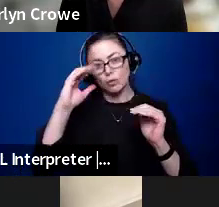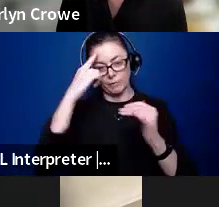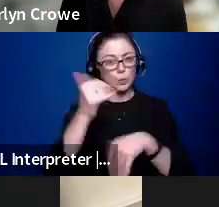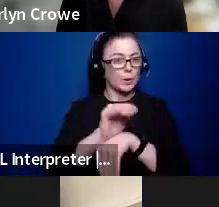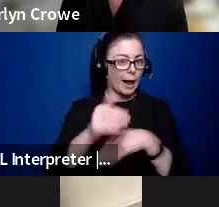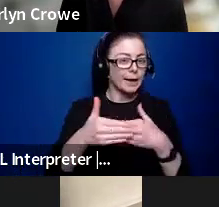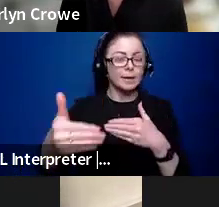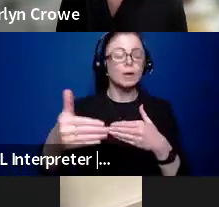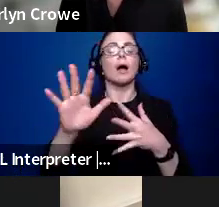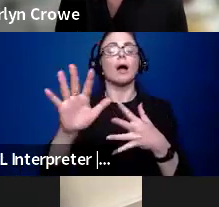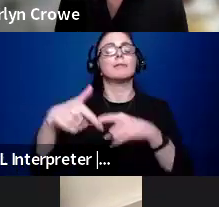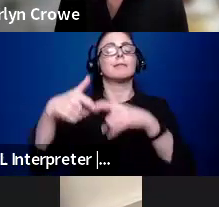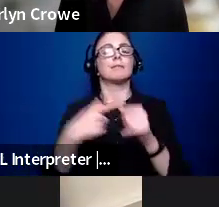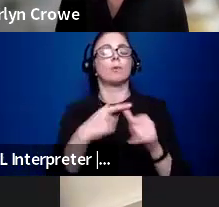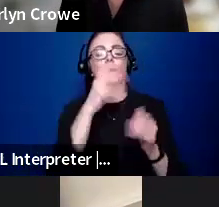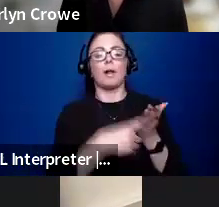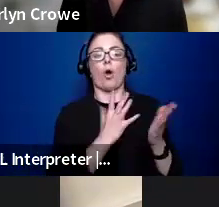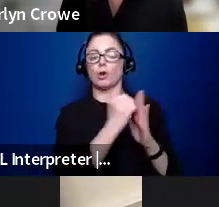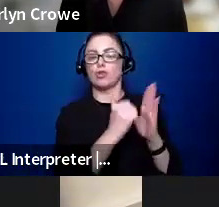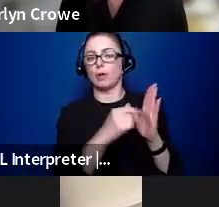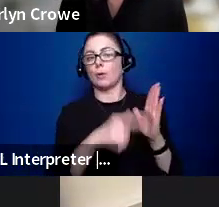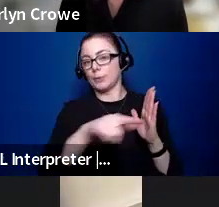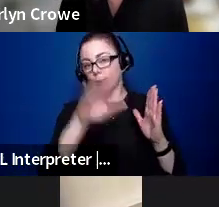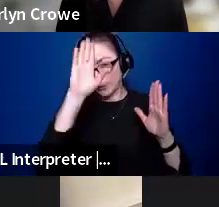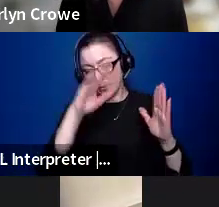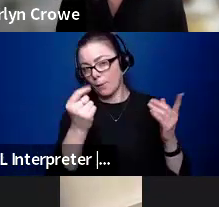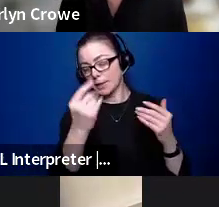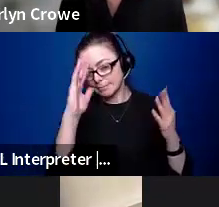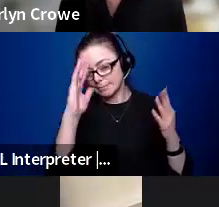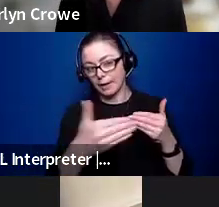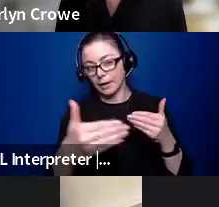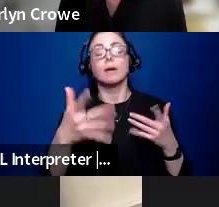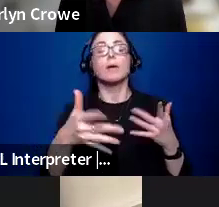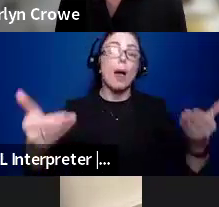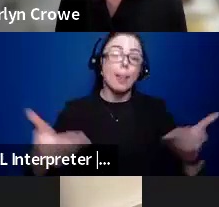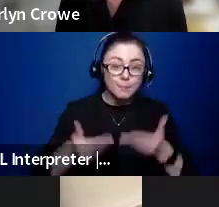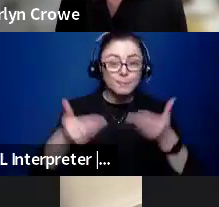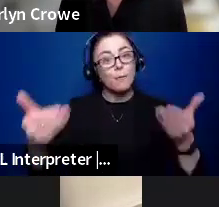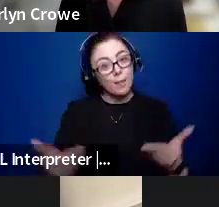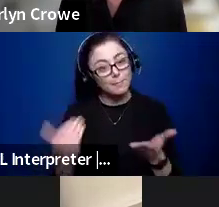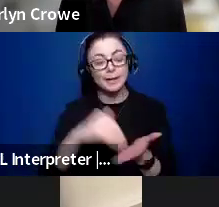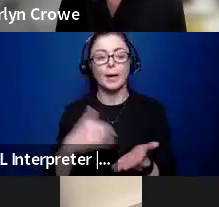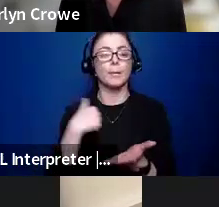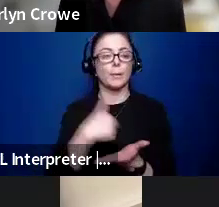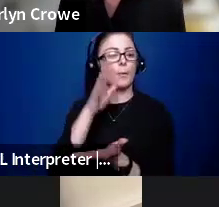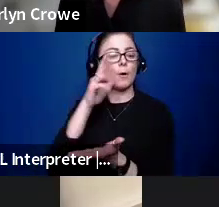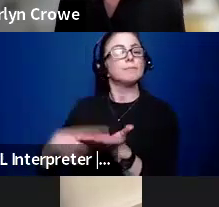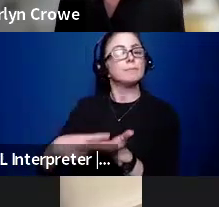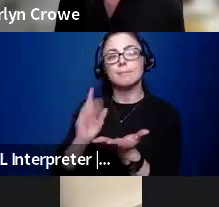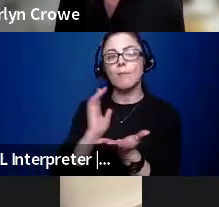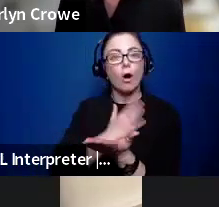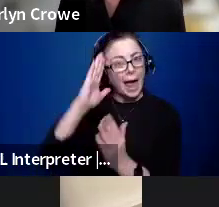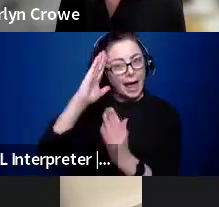what to expect tonight. So we welcome you, welcome again. We'll talk about expectations and ground rules, and then